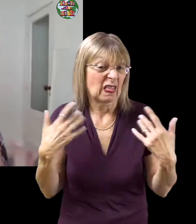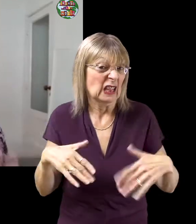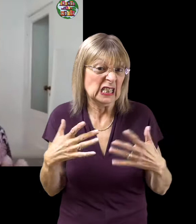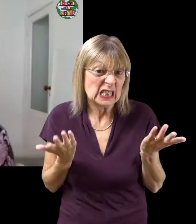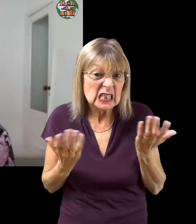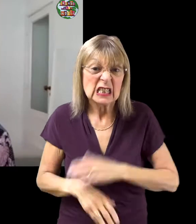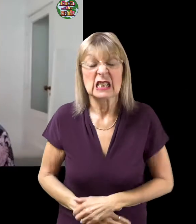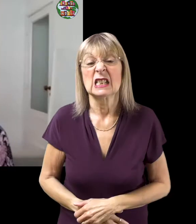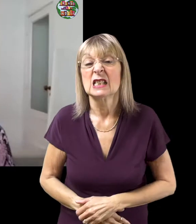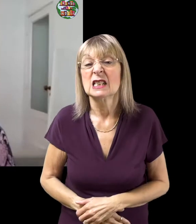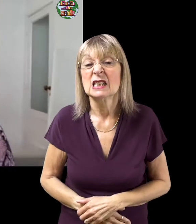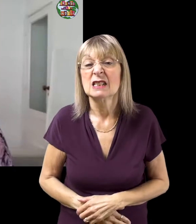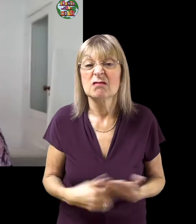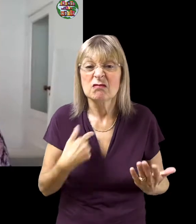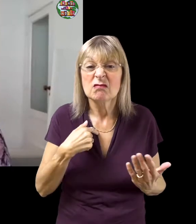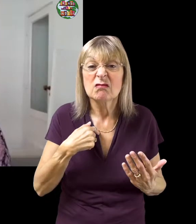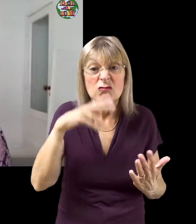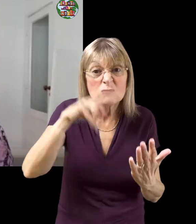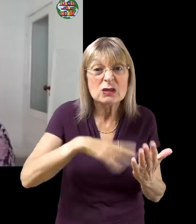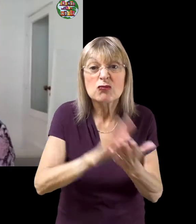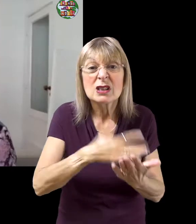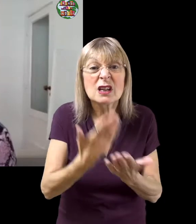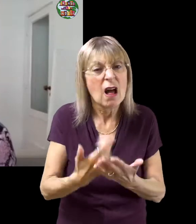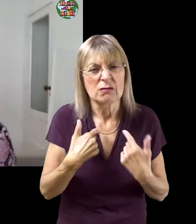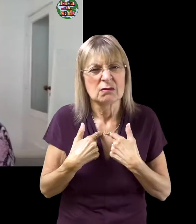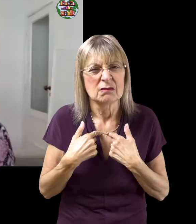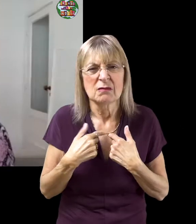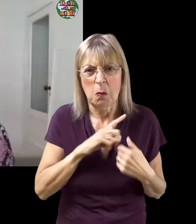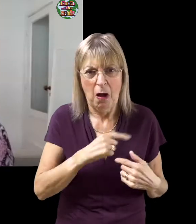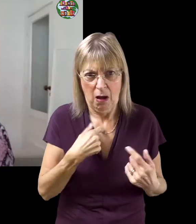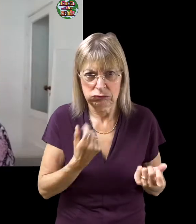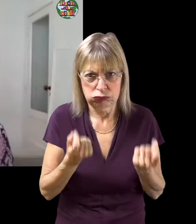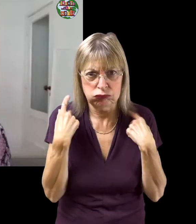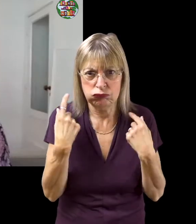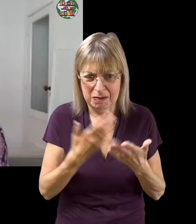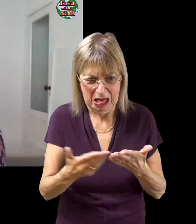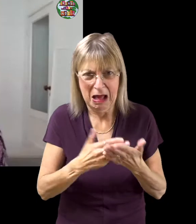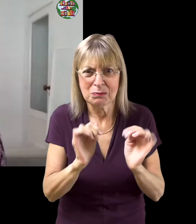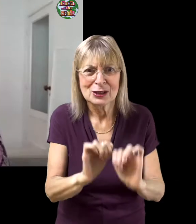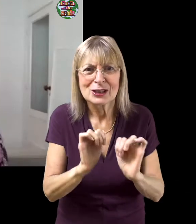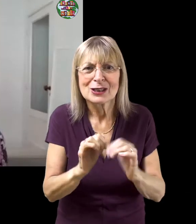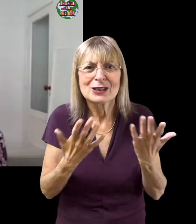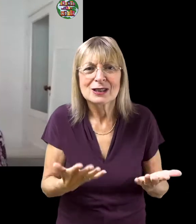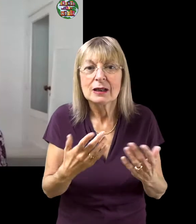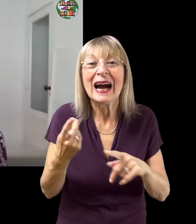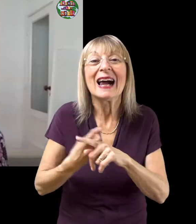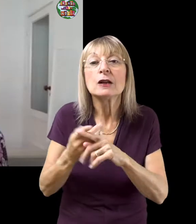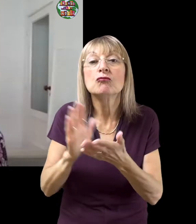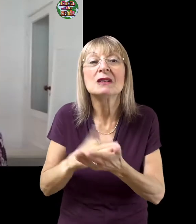3 short questions, but that's it. I don't read those translations because I'm just not able to read those